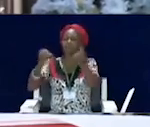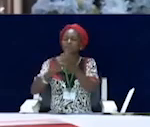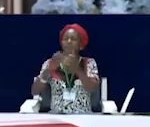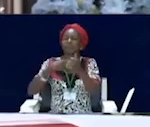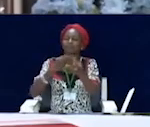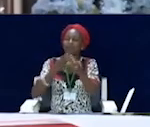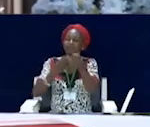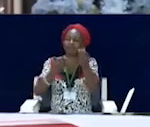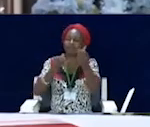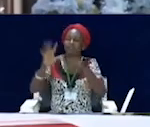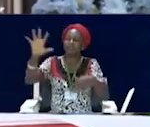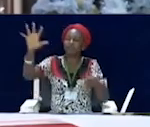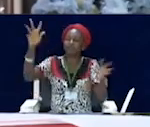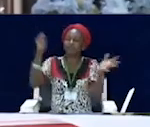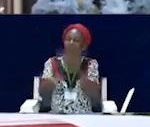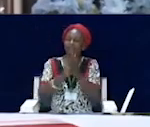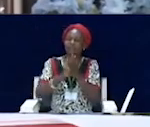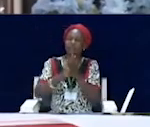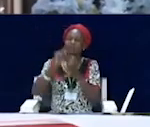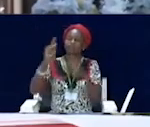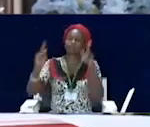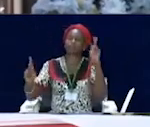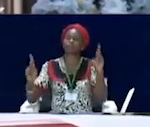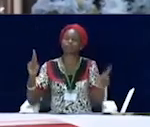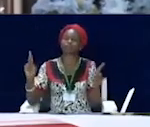fed 5,000.